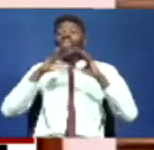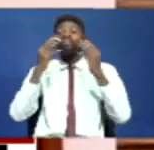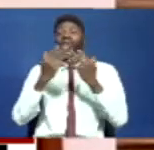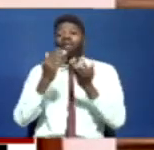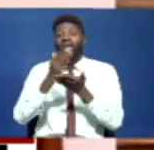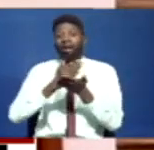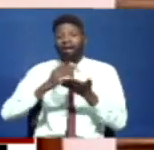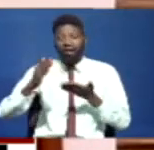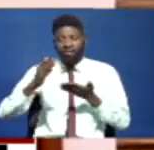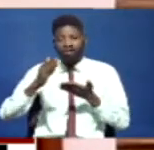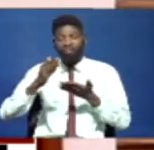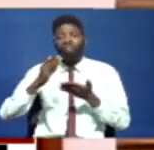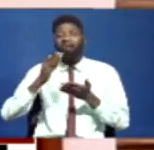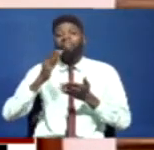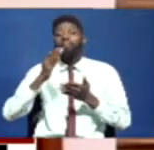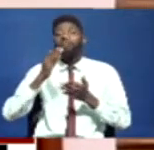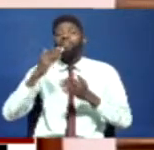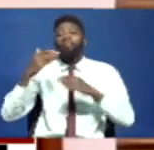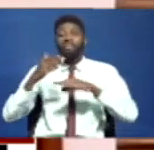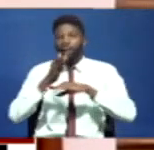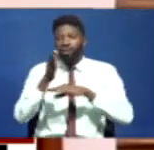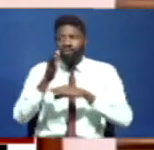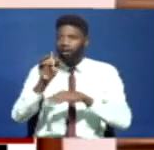The other one is which one?